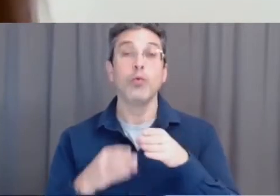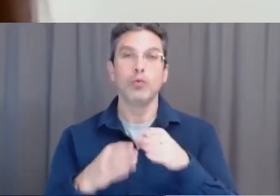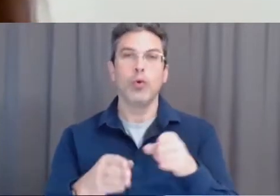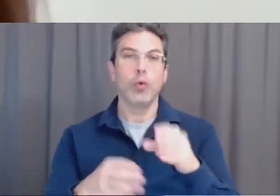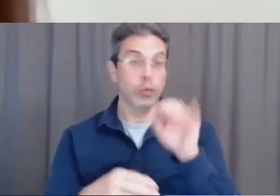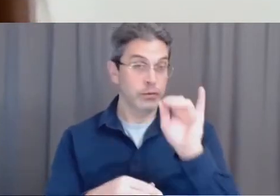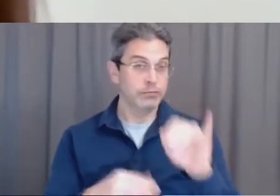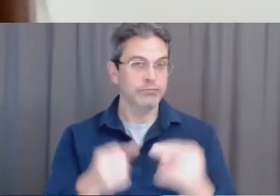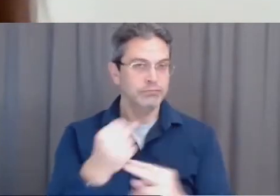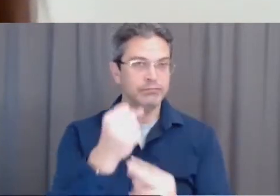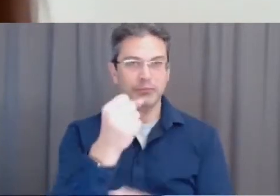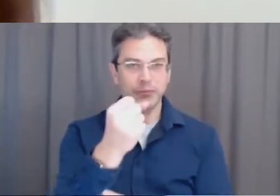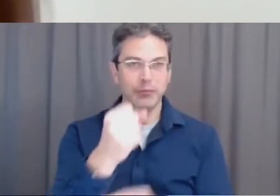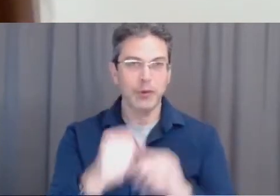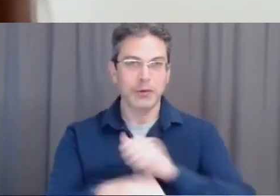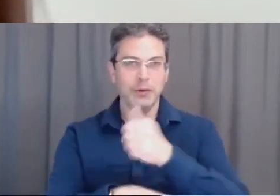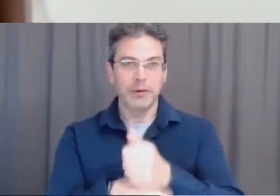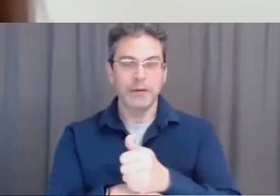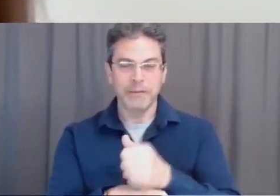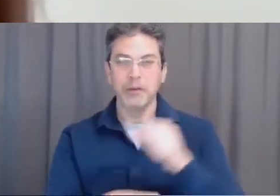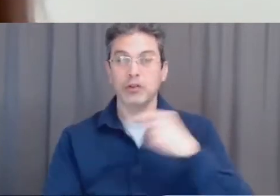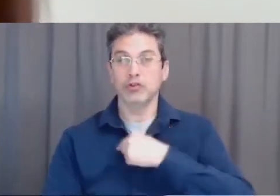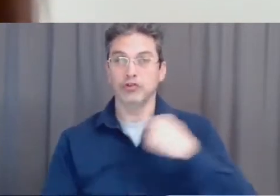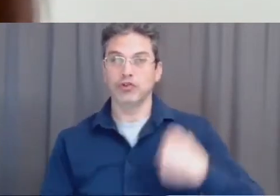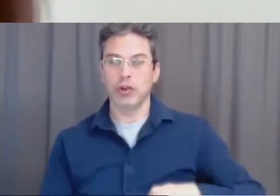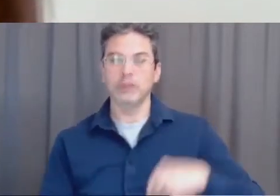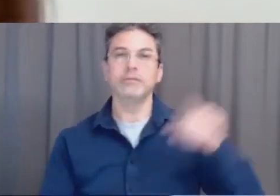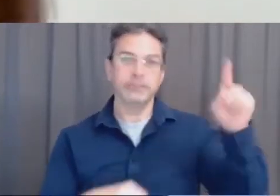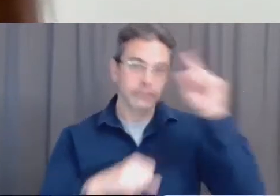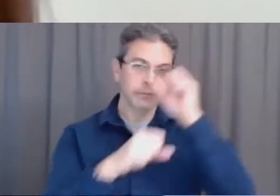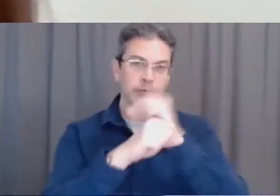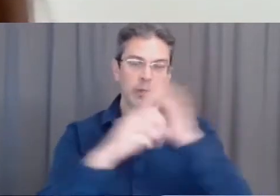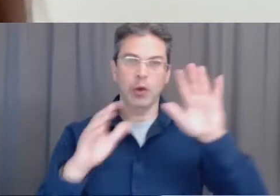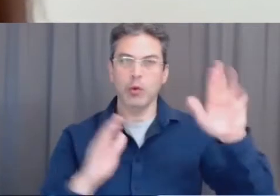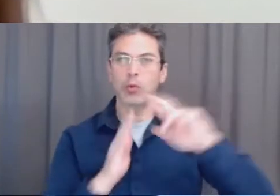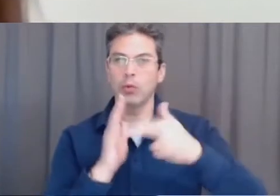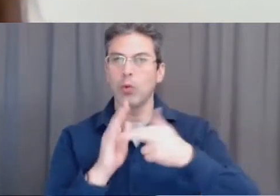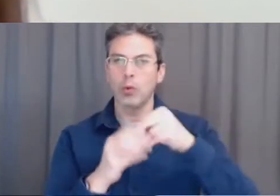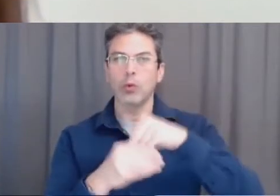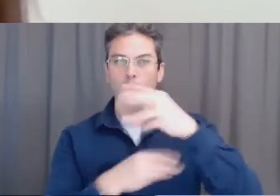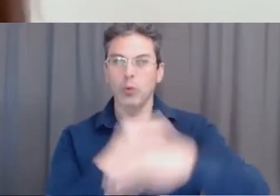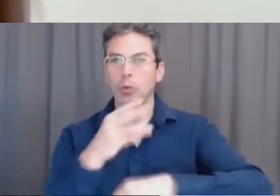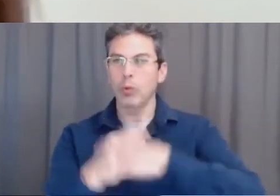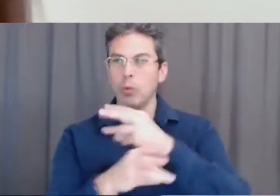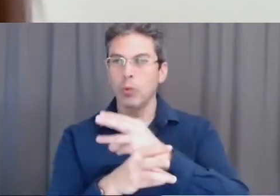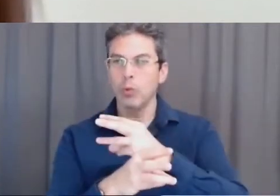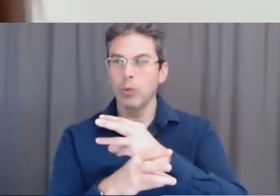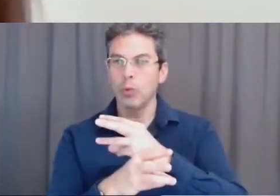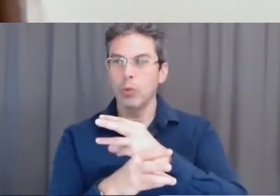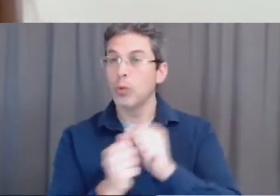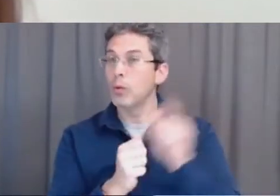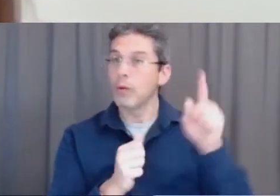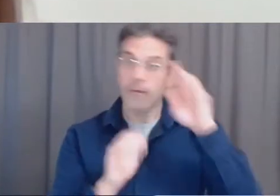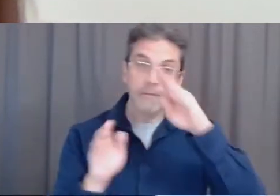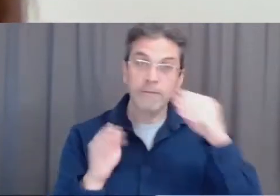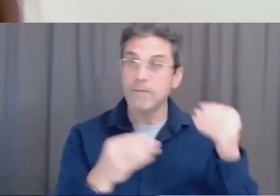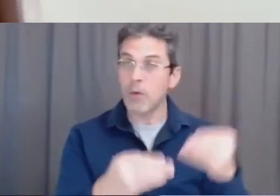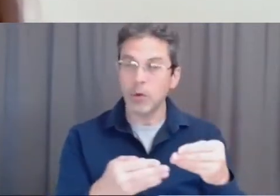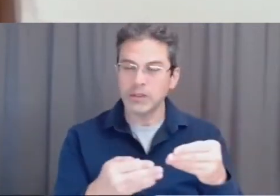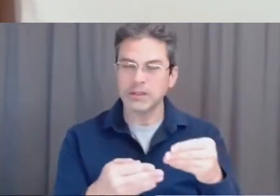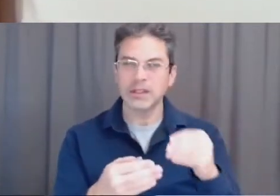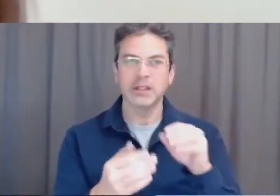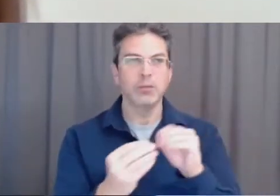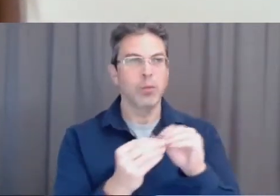has increasingly been articulating its vision of its role in the world, very much with the focus on connectivity in the areas